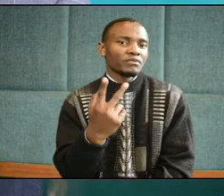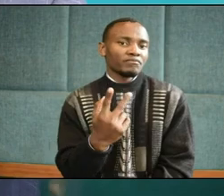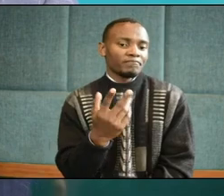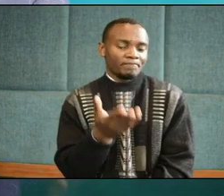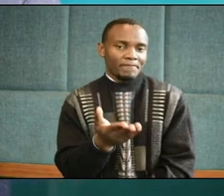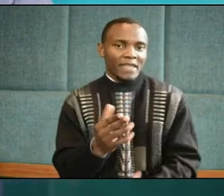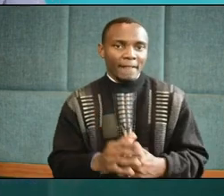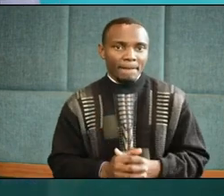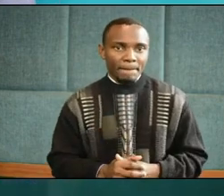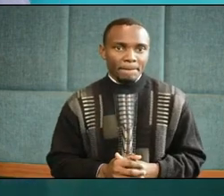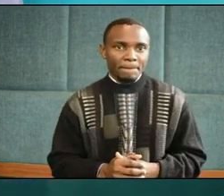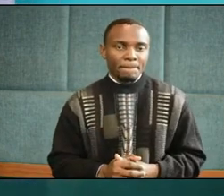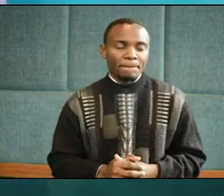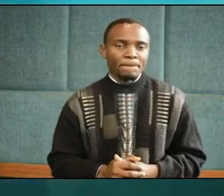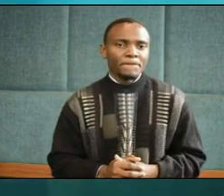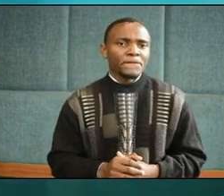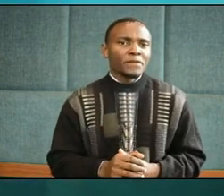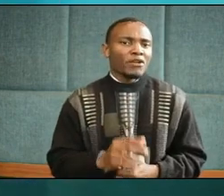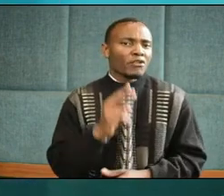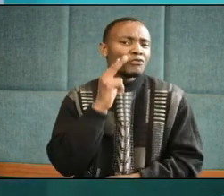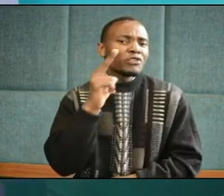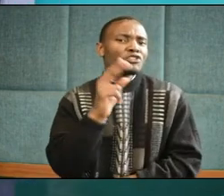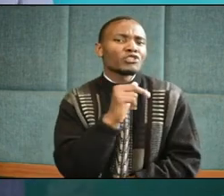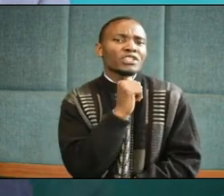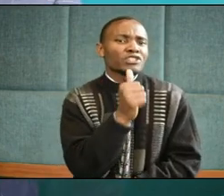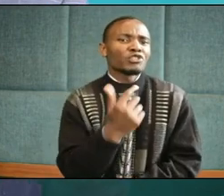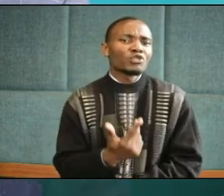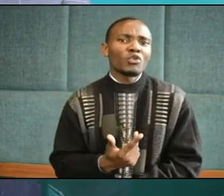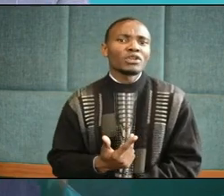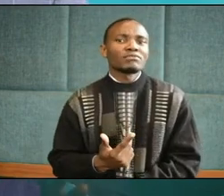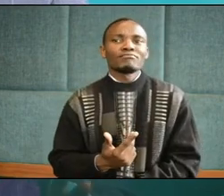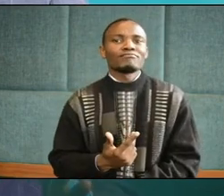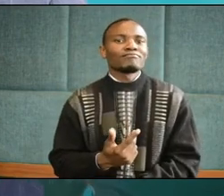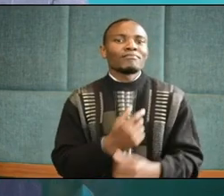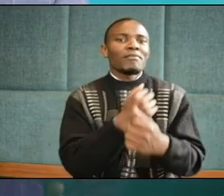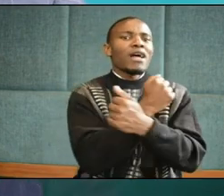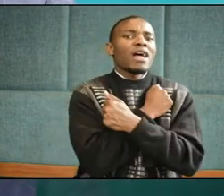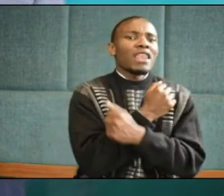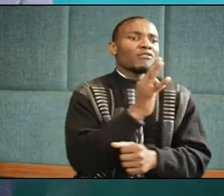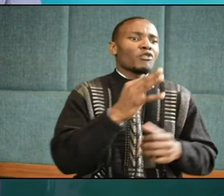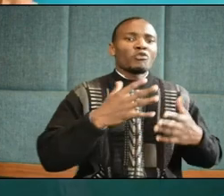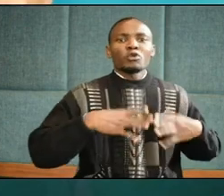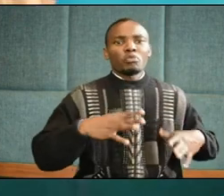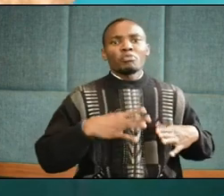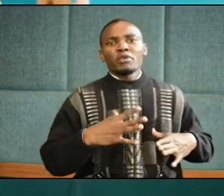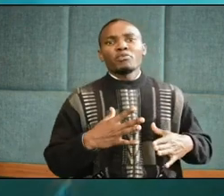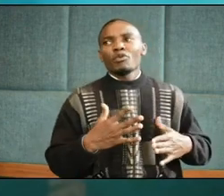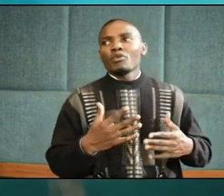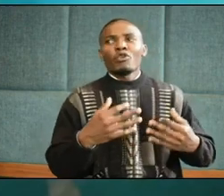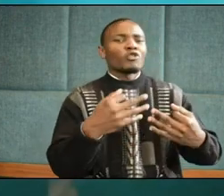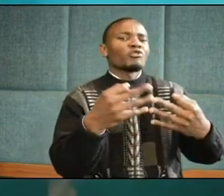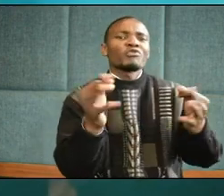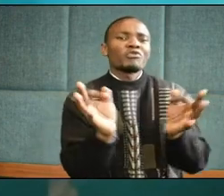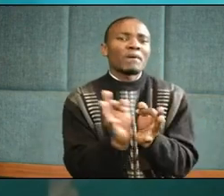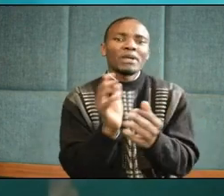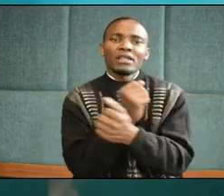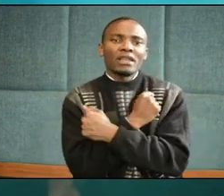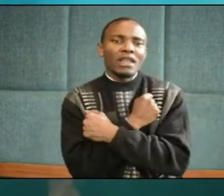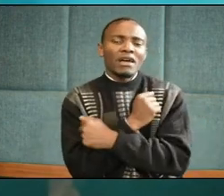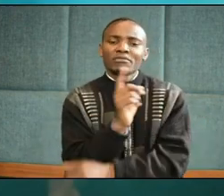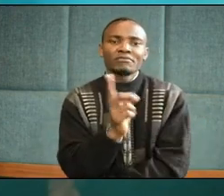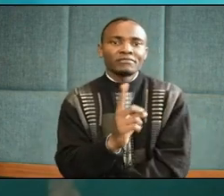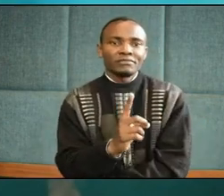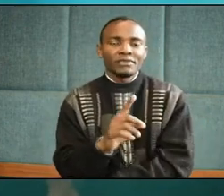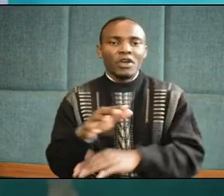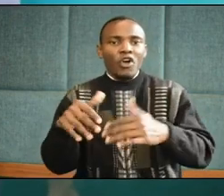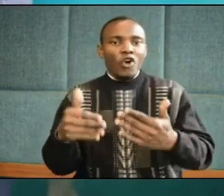here is not the romantic love, neither the family love,